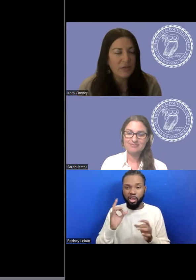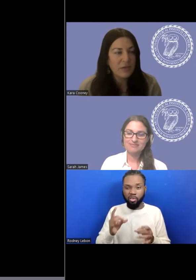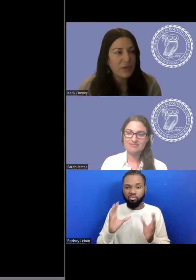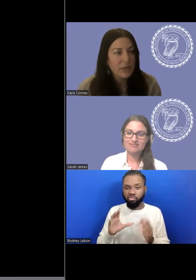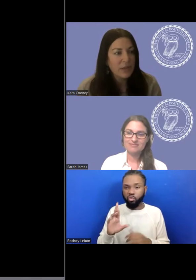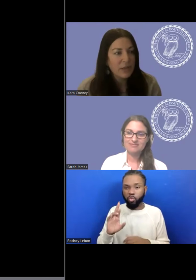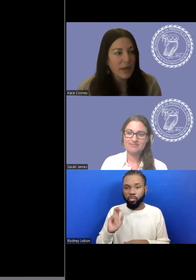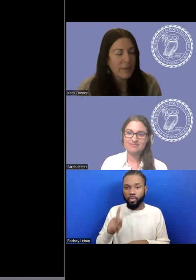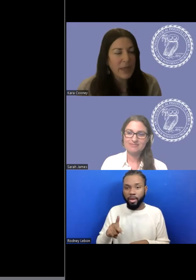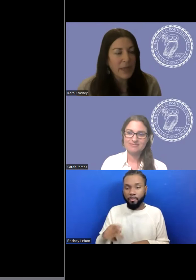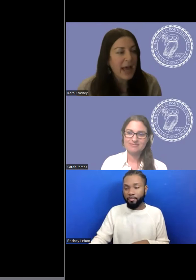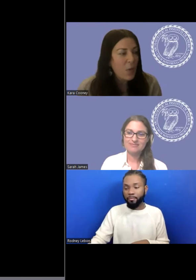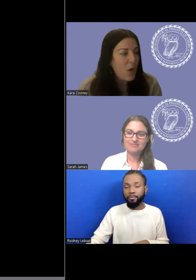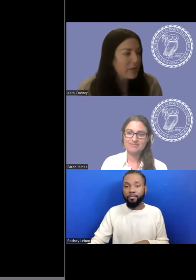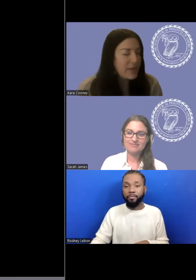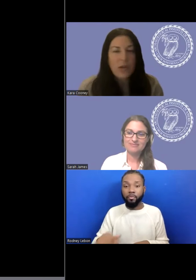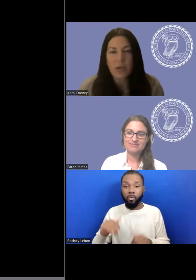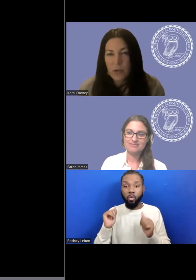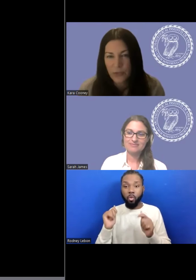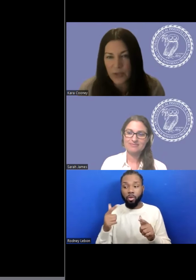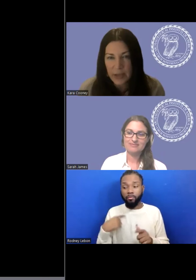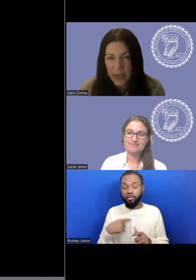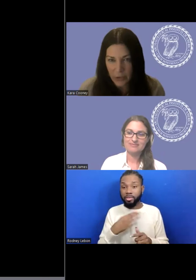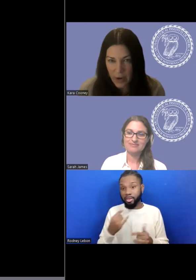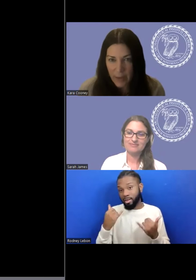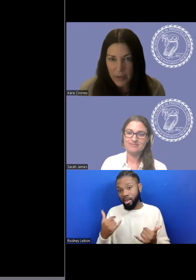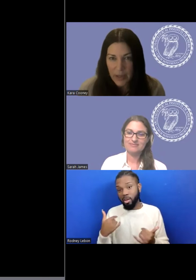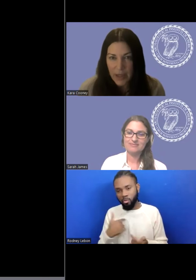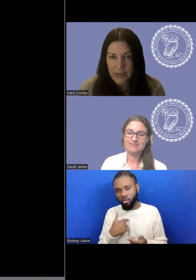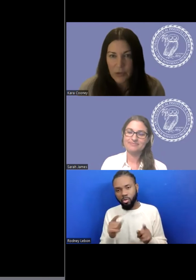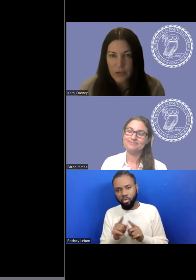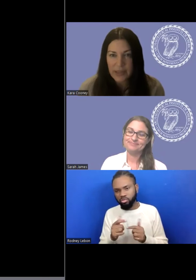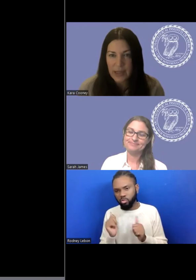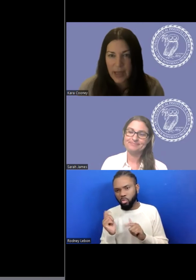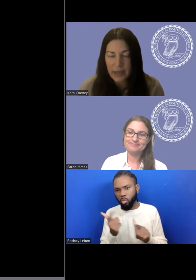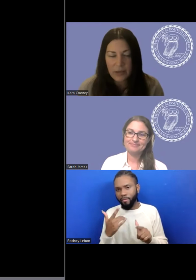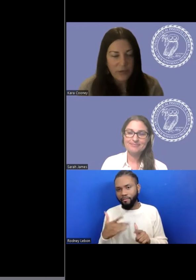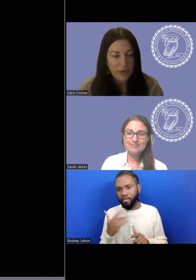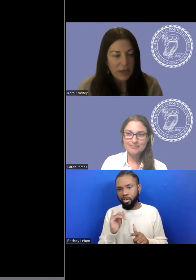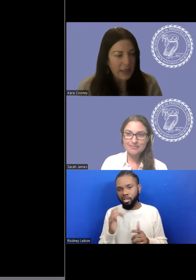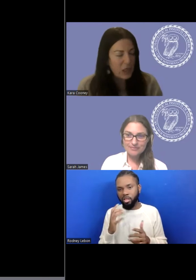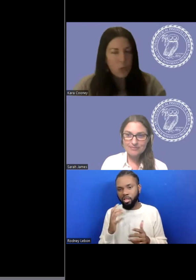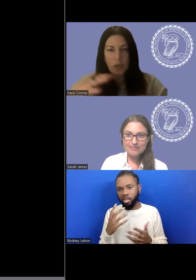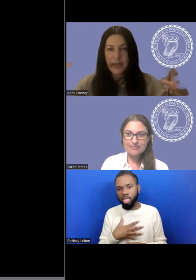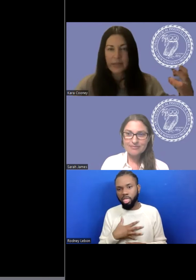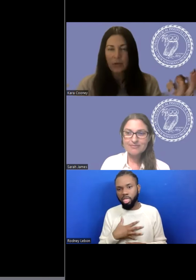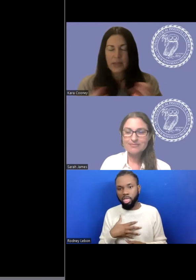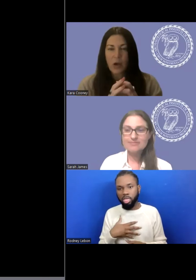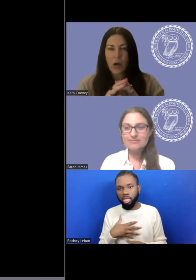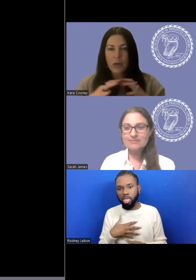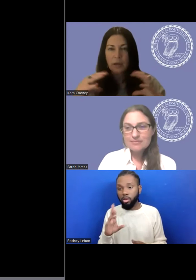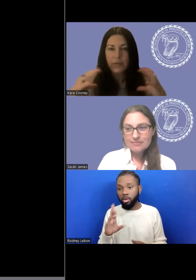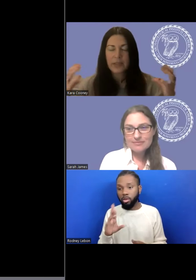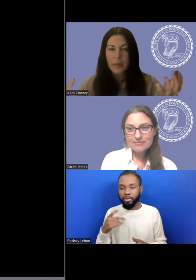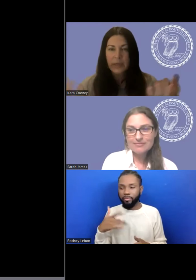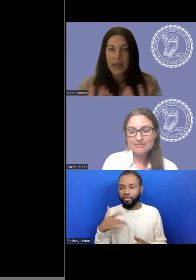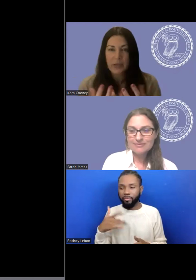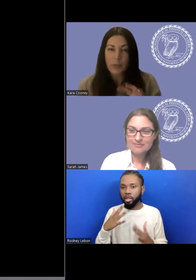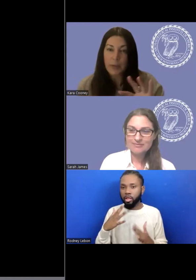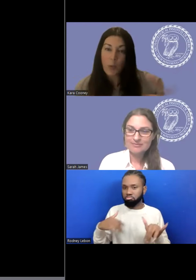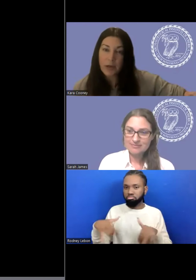kind of, and now all of us also feel like crap. And so there's this kind of equalizer, this all of us